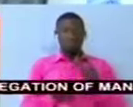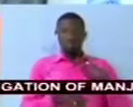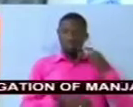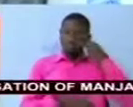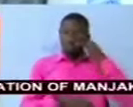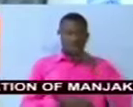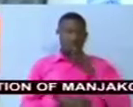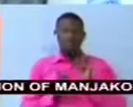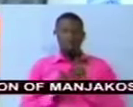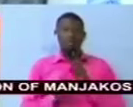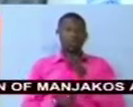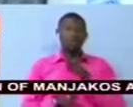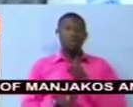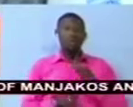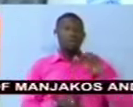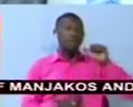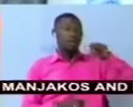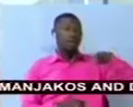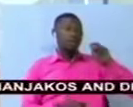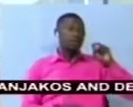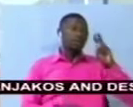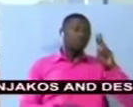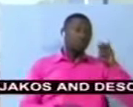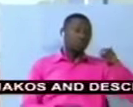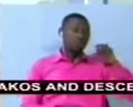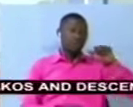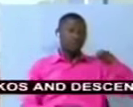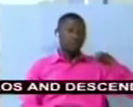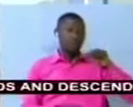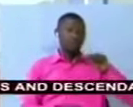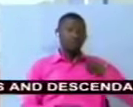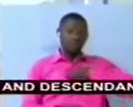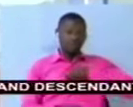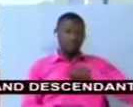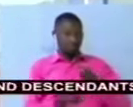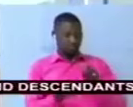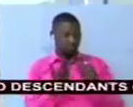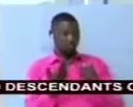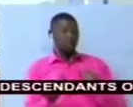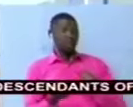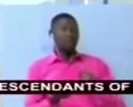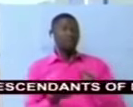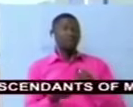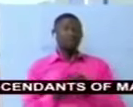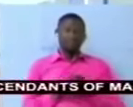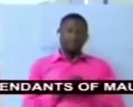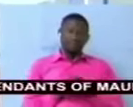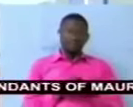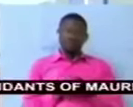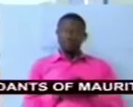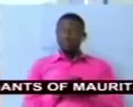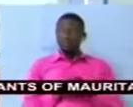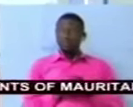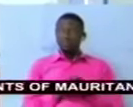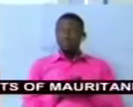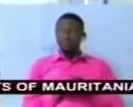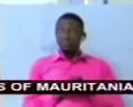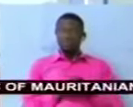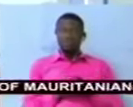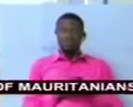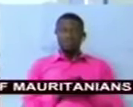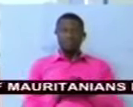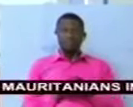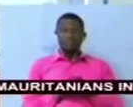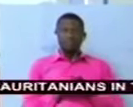himself told me it wouldn't that suggest to you therefore that they were also tortured